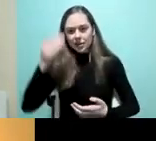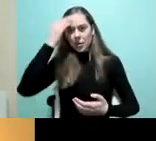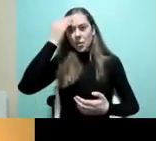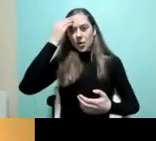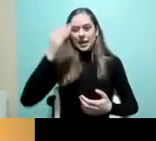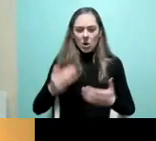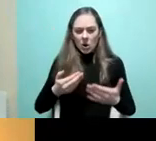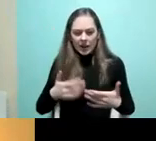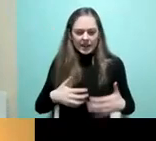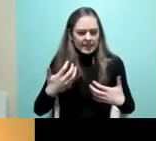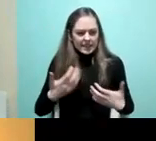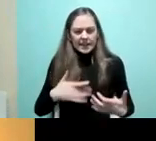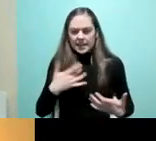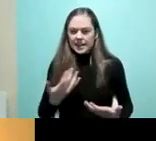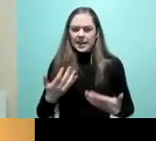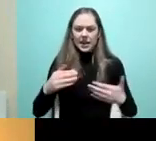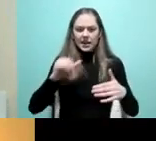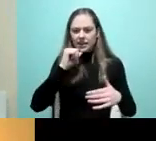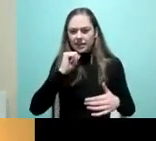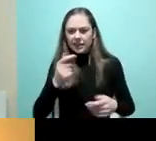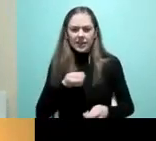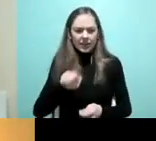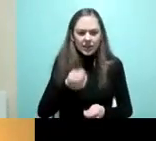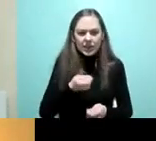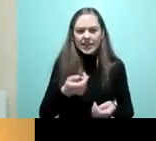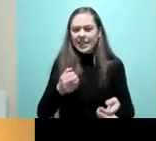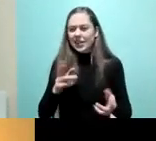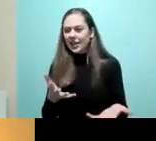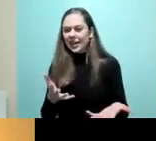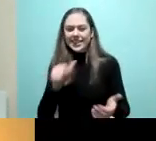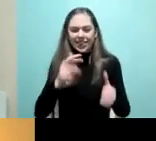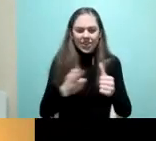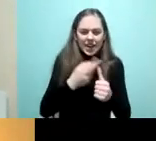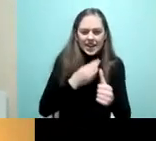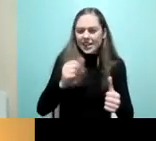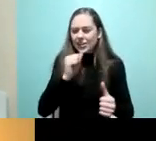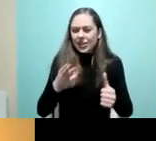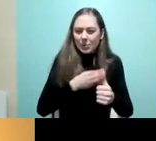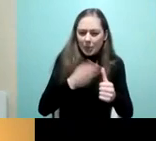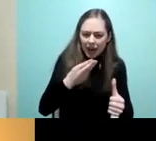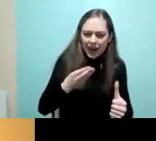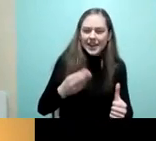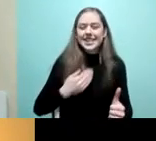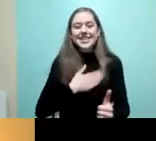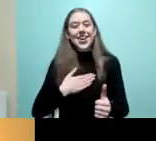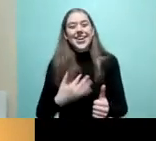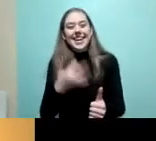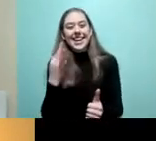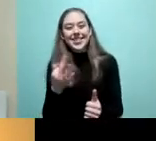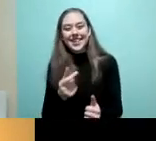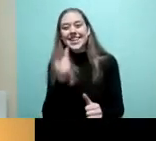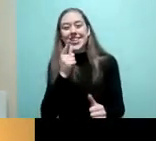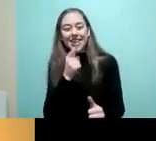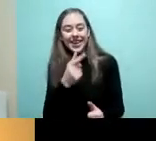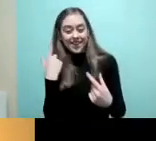have to go to this meeting. And I'm sorry if I'm speaking really fast, Katrina, but and well done, Katrina, your hands are so